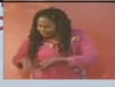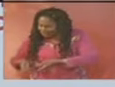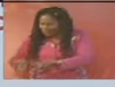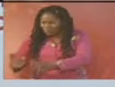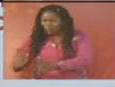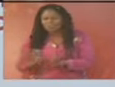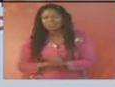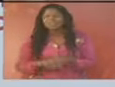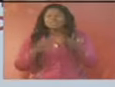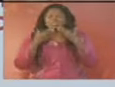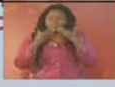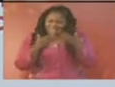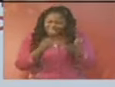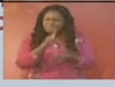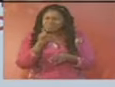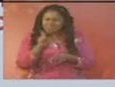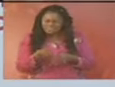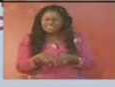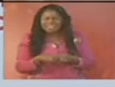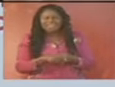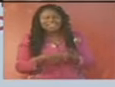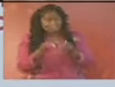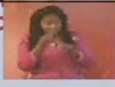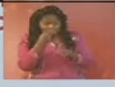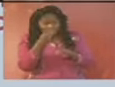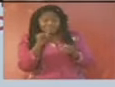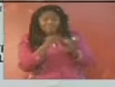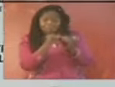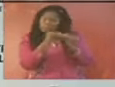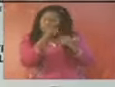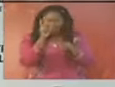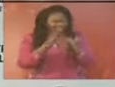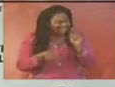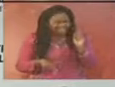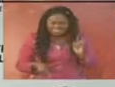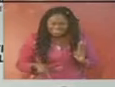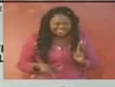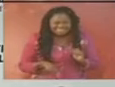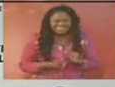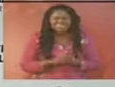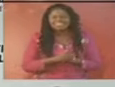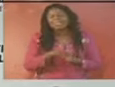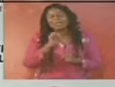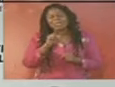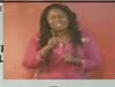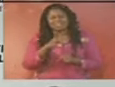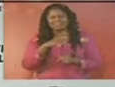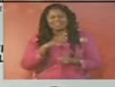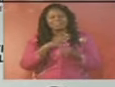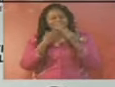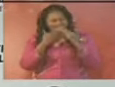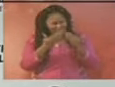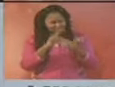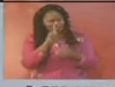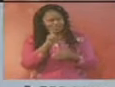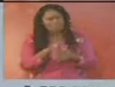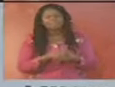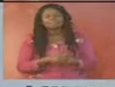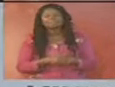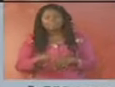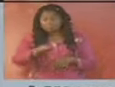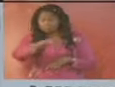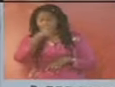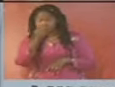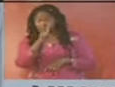think he had one other question. Yeah. Odd. So the other question is a very good question. So in terms of persons who have